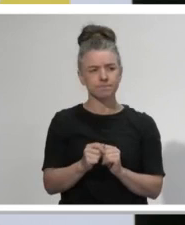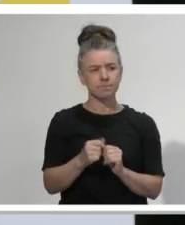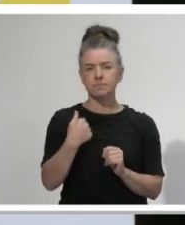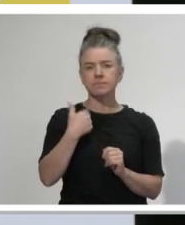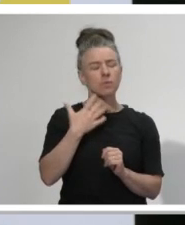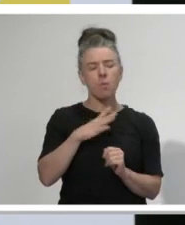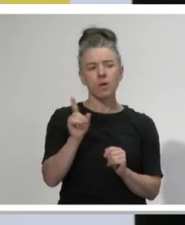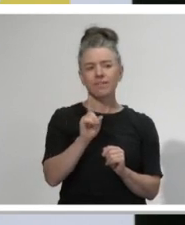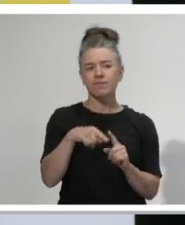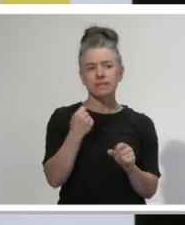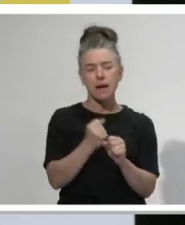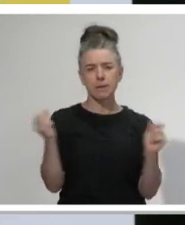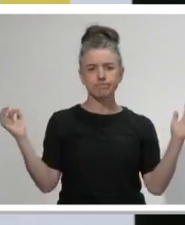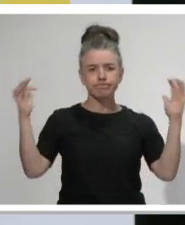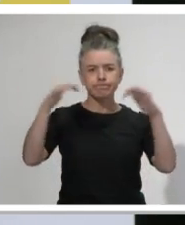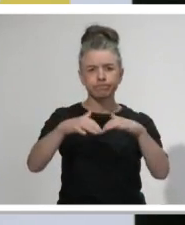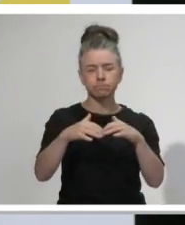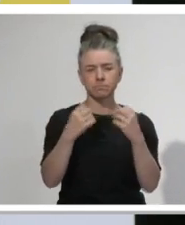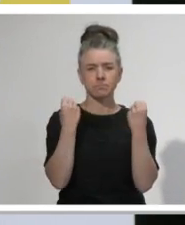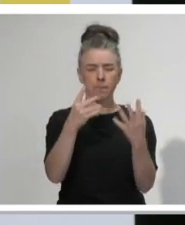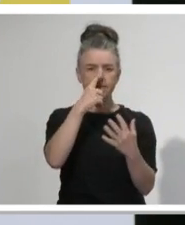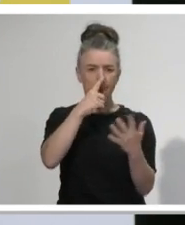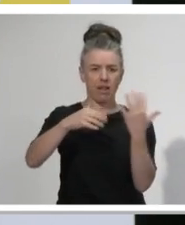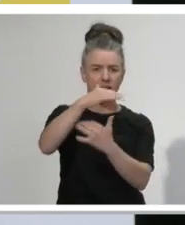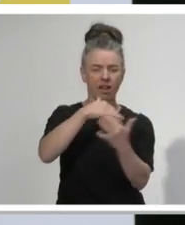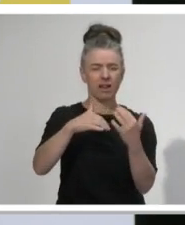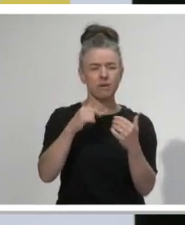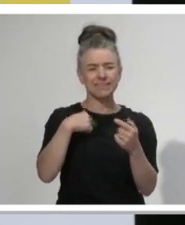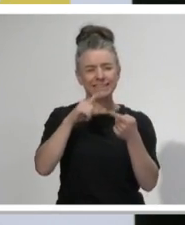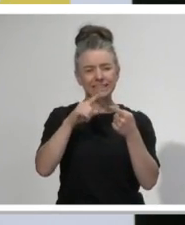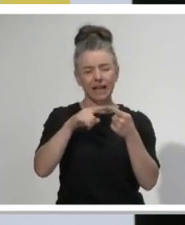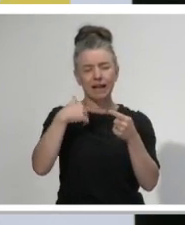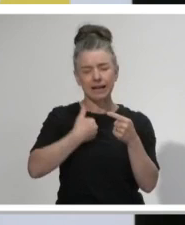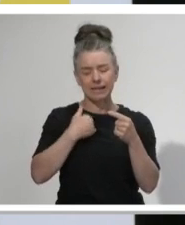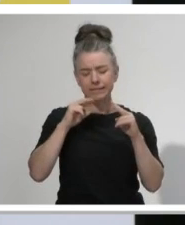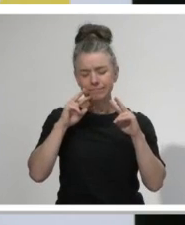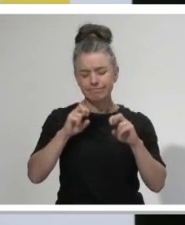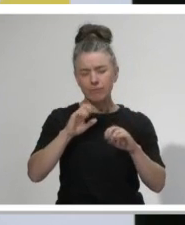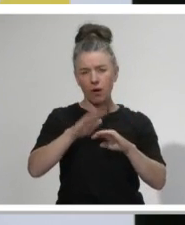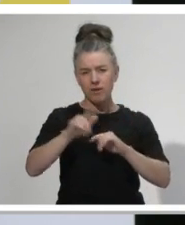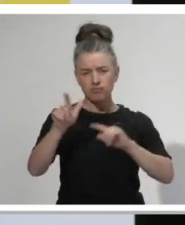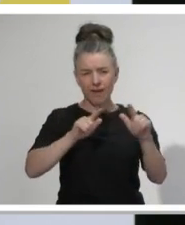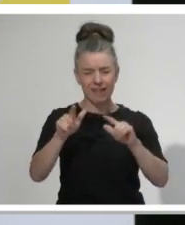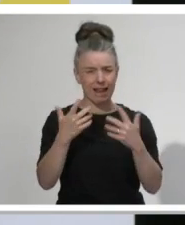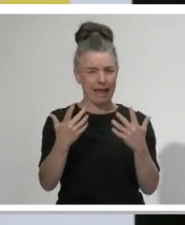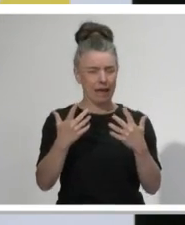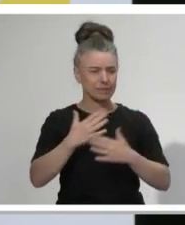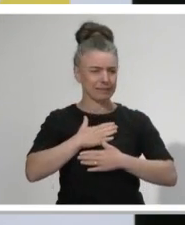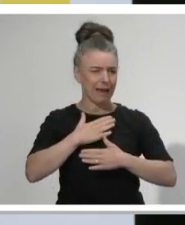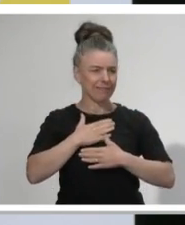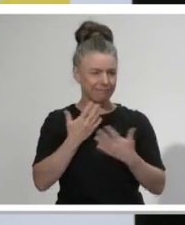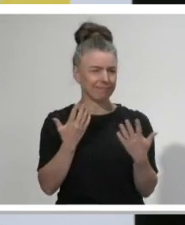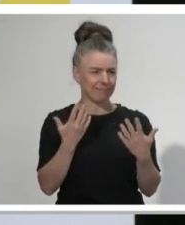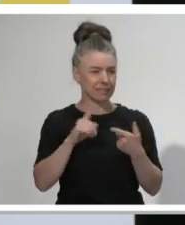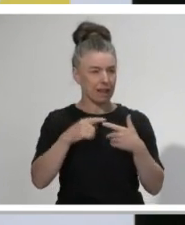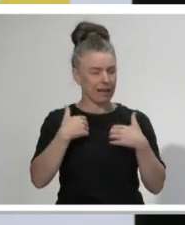mass gatherings in particular, but we have to look again at the detail of what's required for travel, how we can make sure that that travel remains